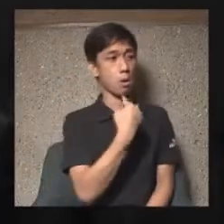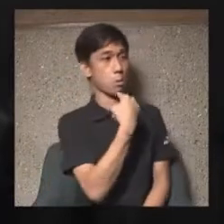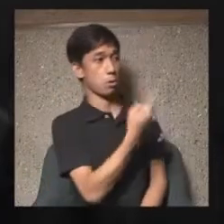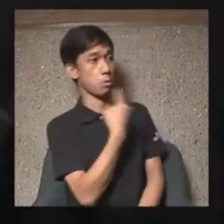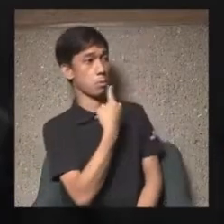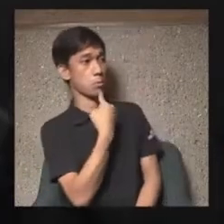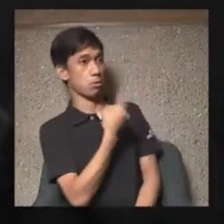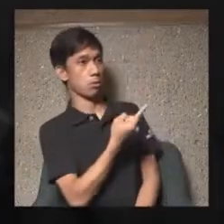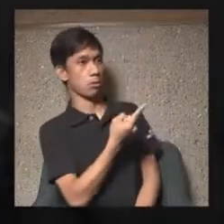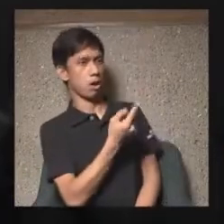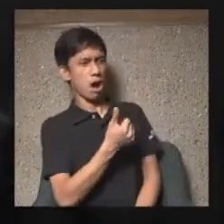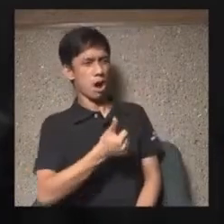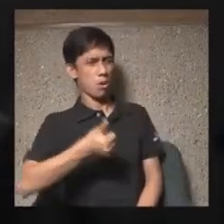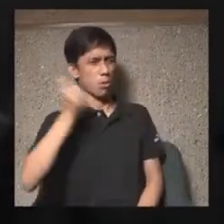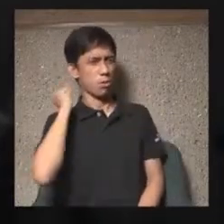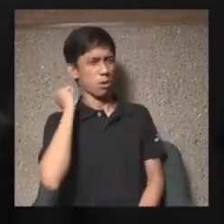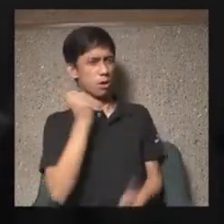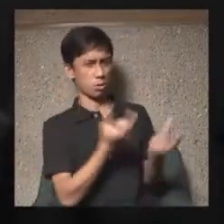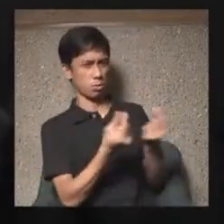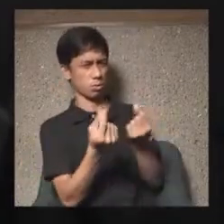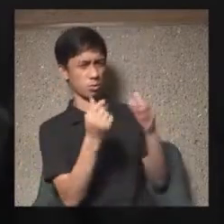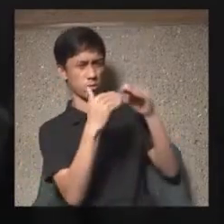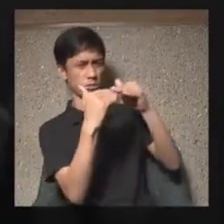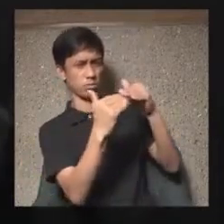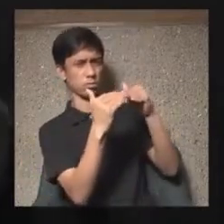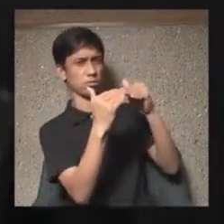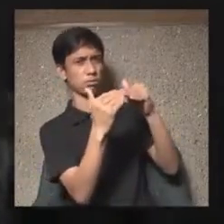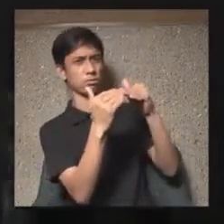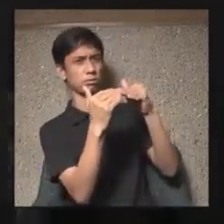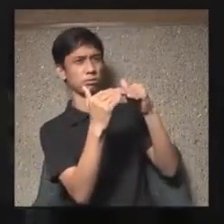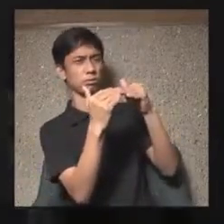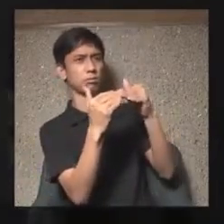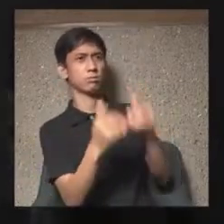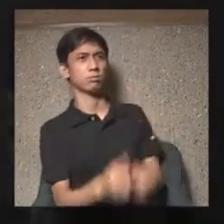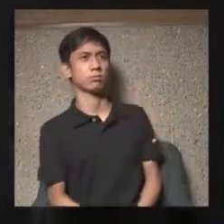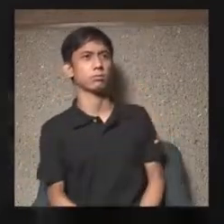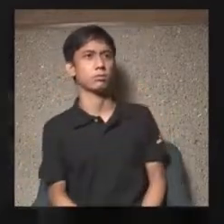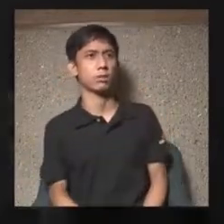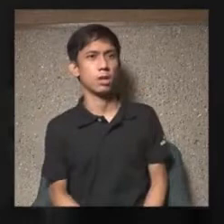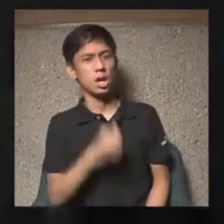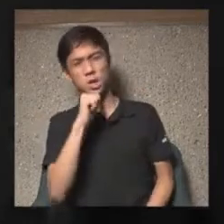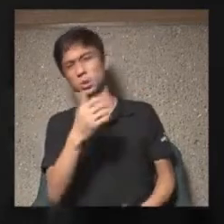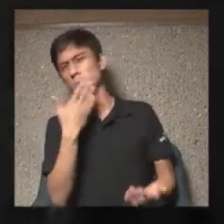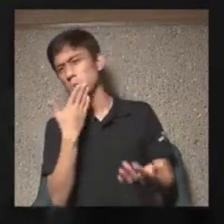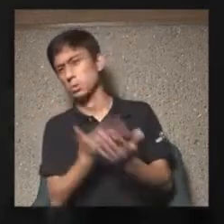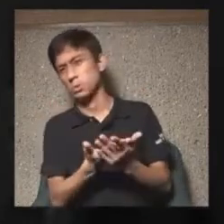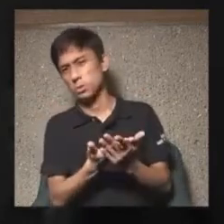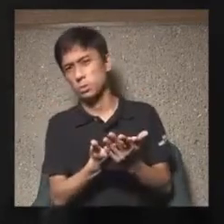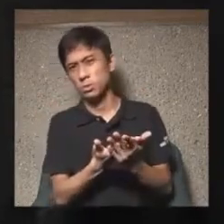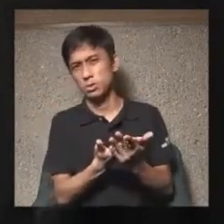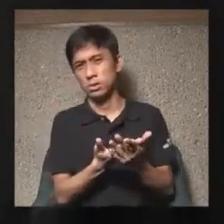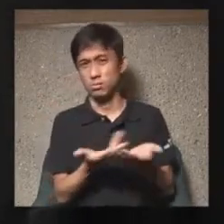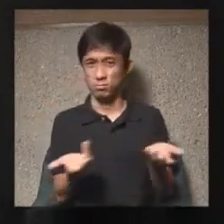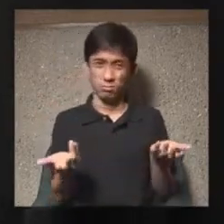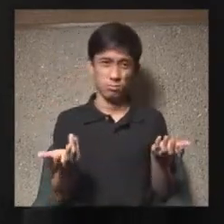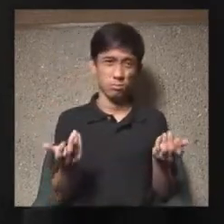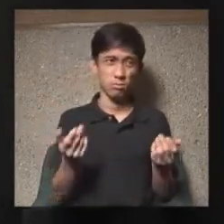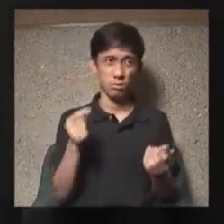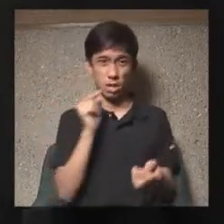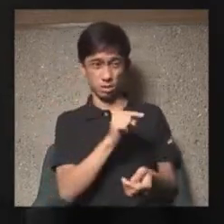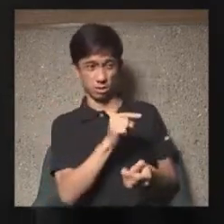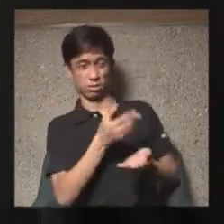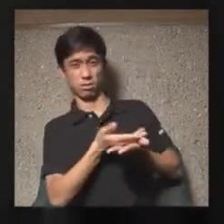That's very difficult for an entrepreneur. In every transaction that I enter into, I felt God was telling